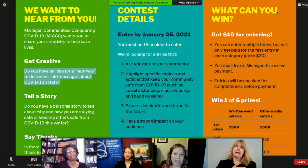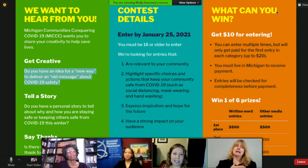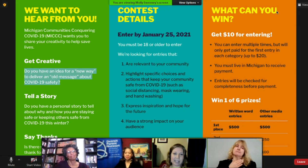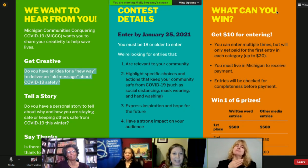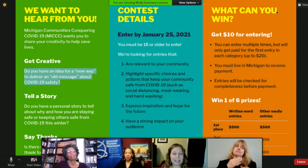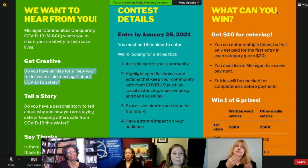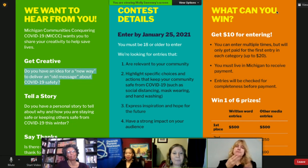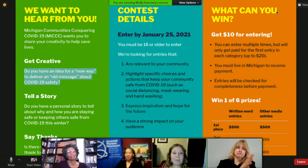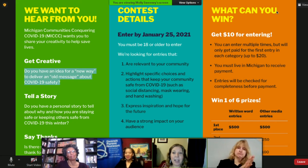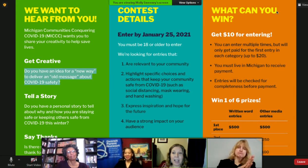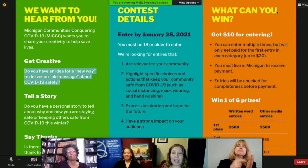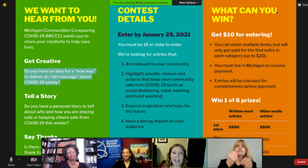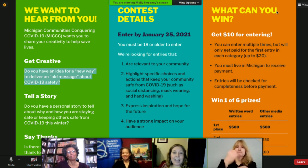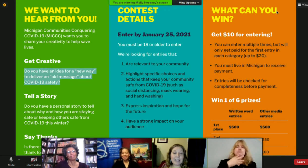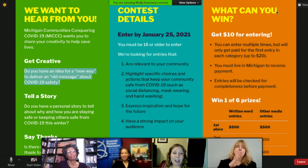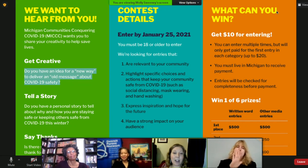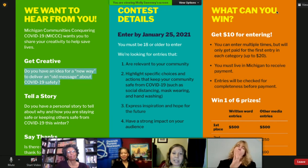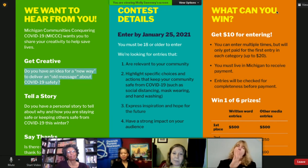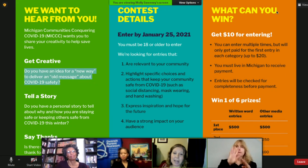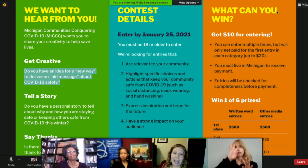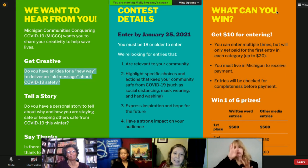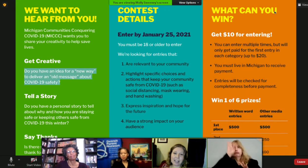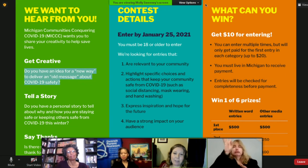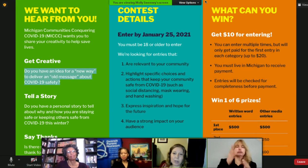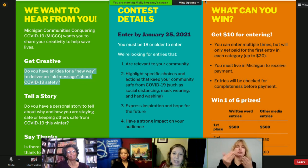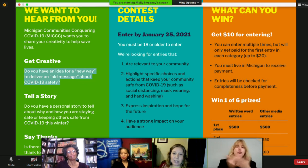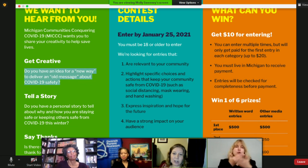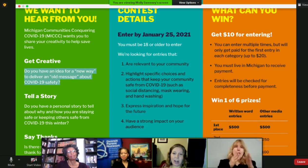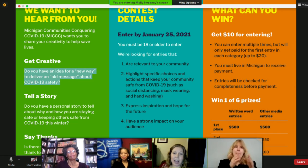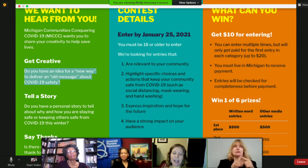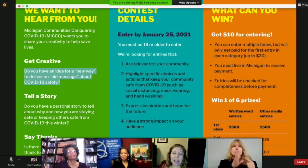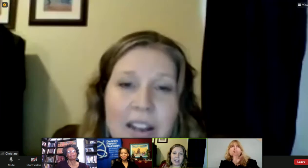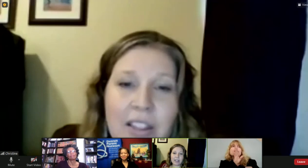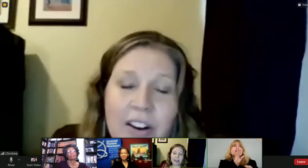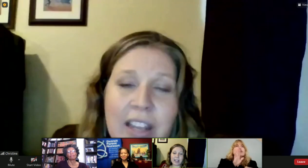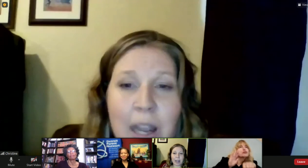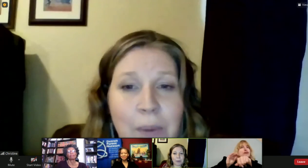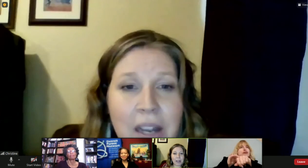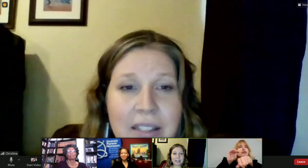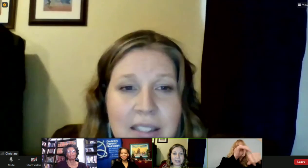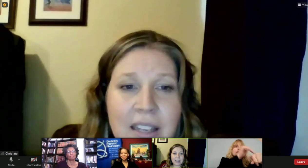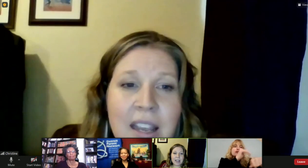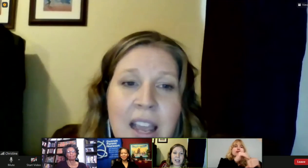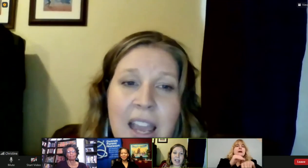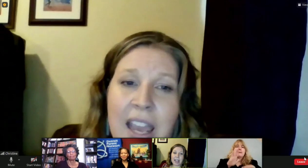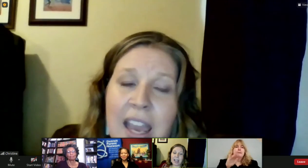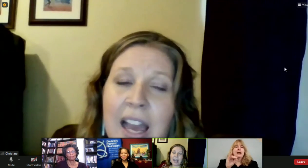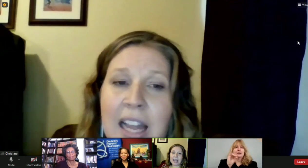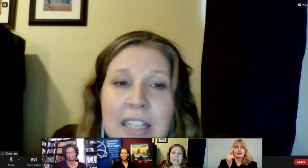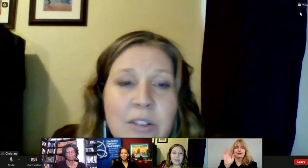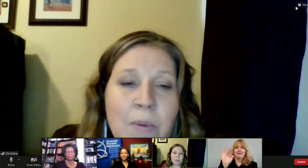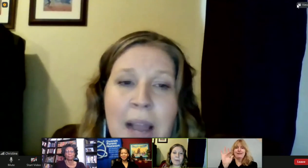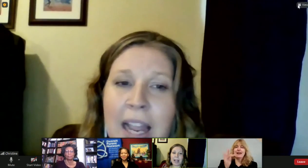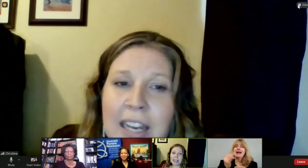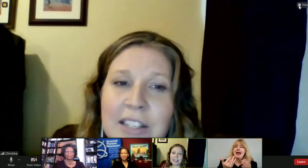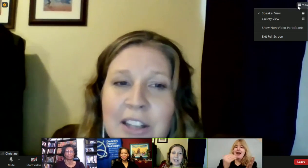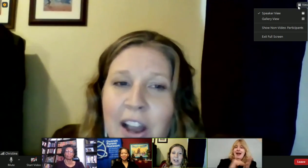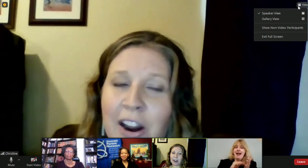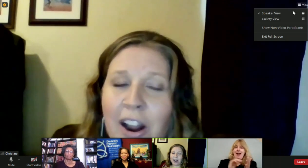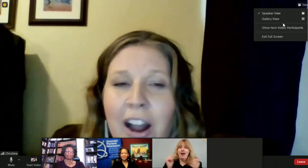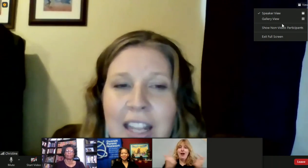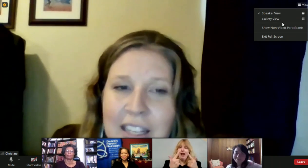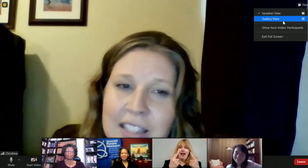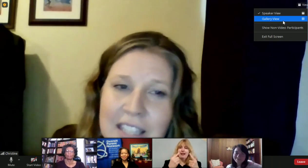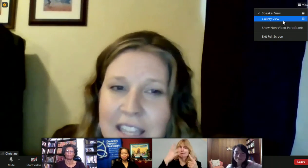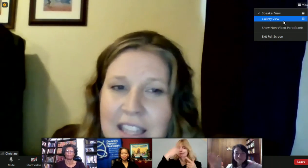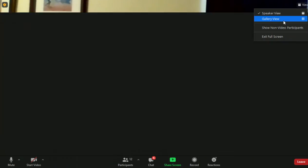January 26th. And as always, I'm going to ask everyone to turn on their cameras and remind